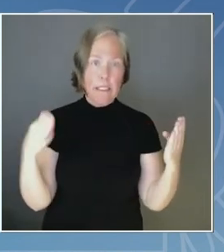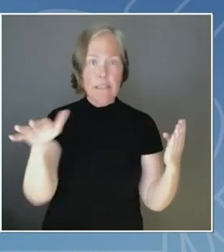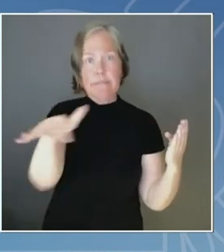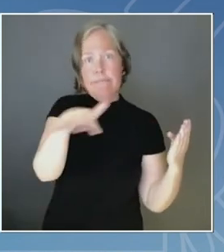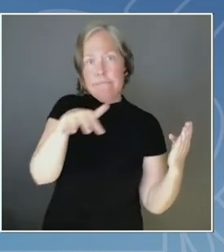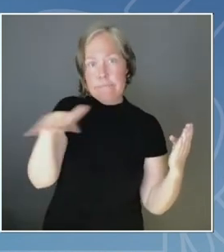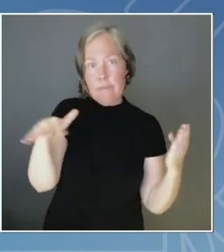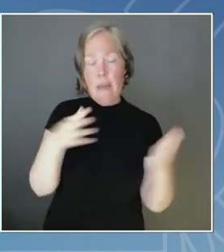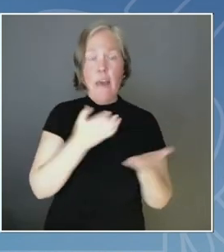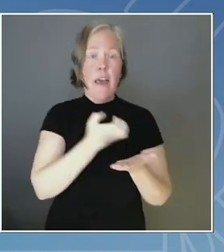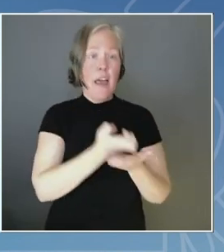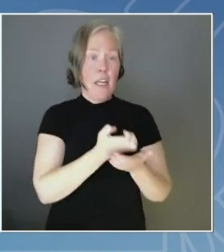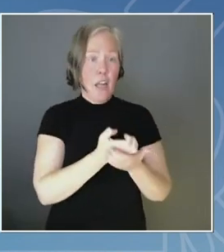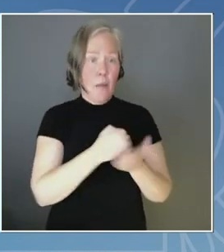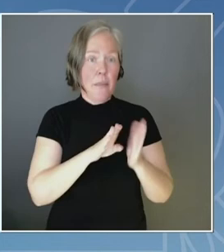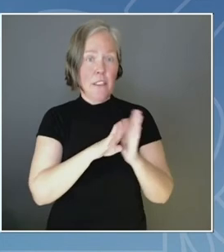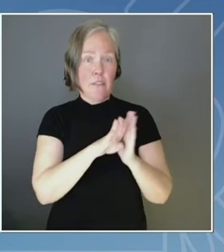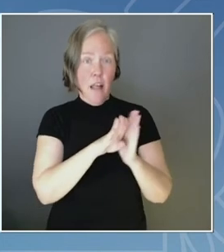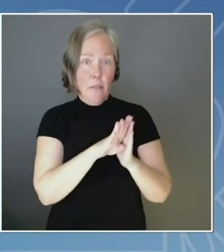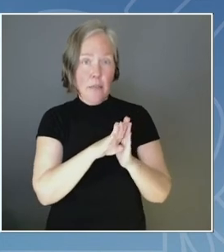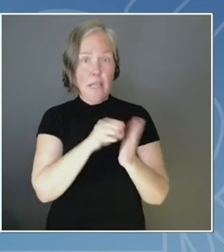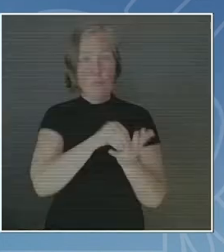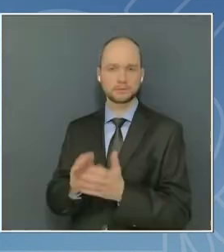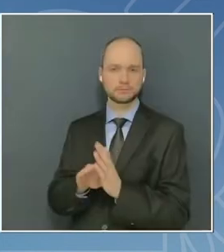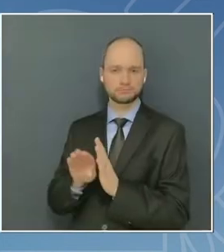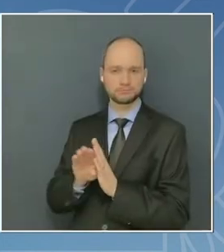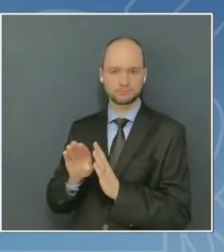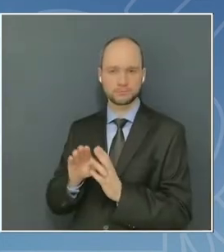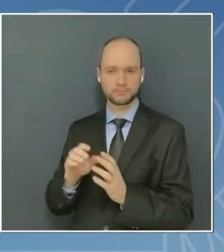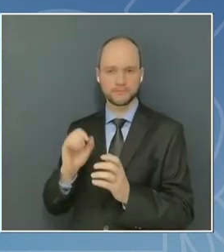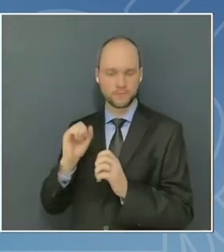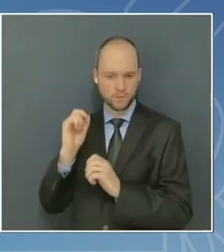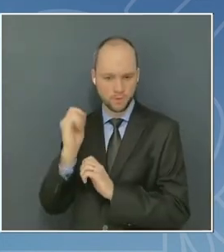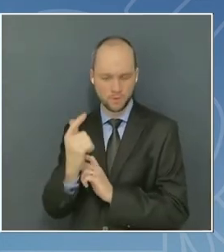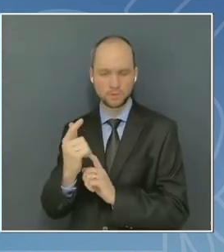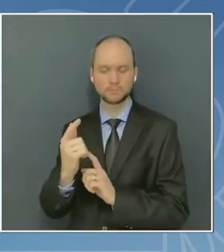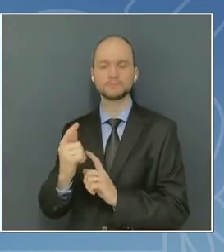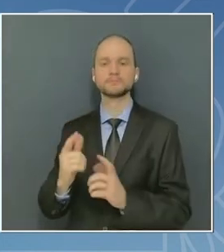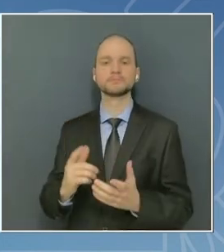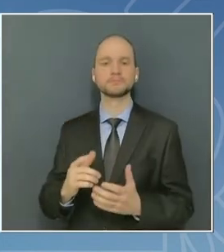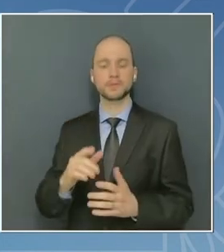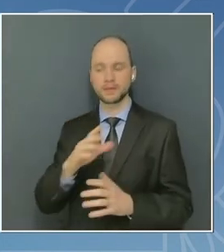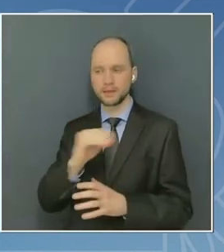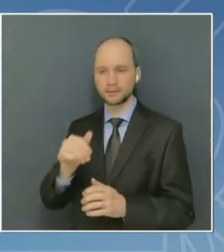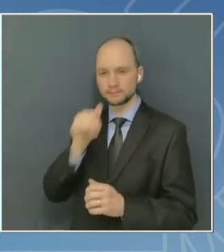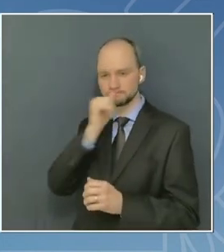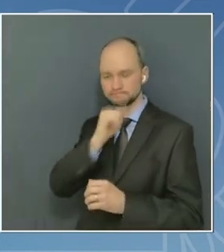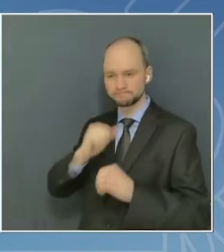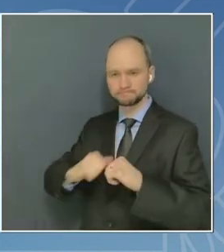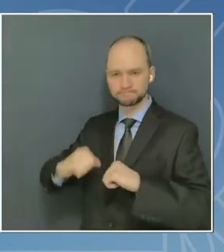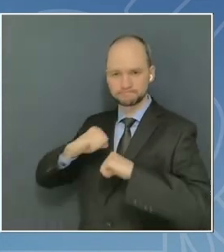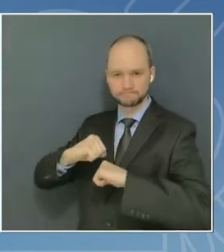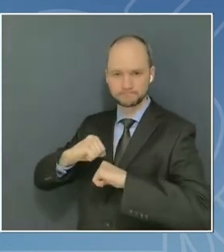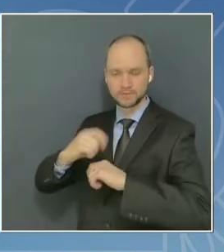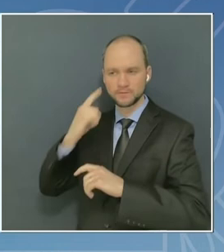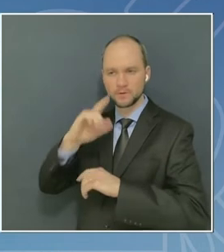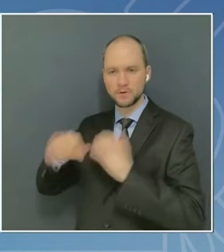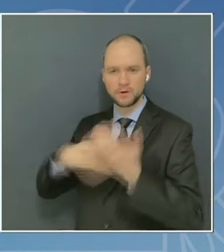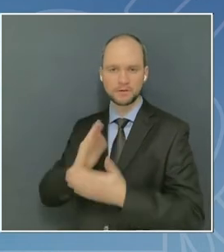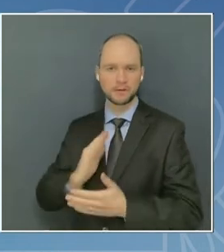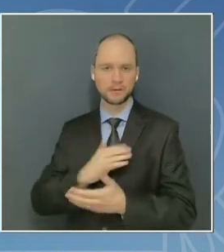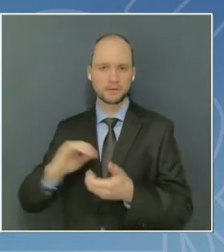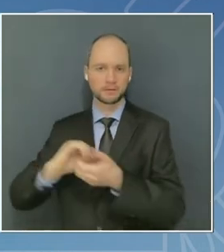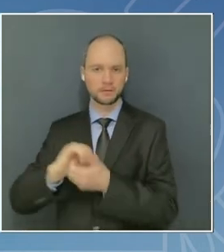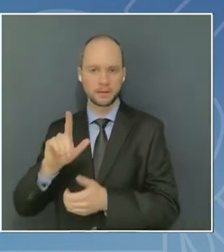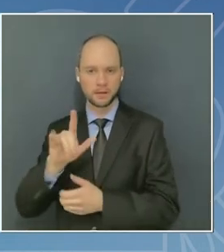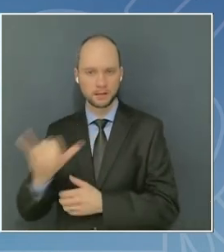prosperity for all, as well as resilience of all of our allies and partners. So I'm really happy to